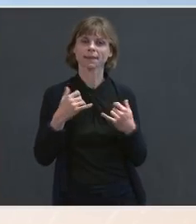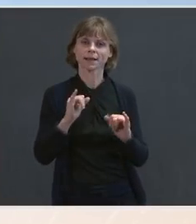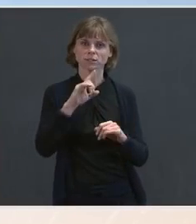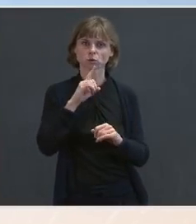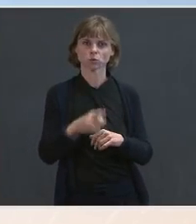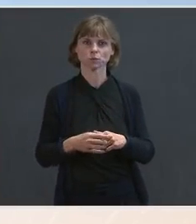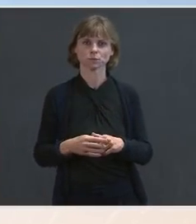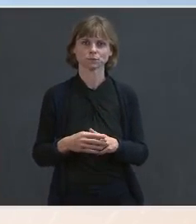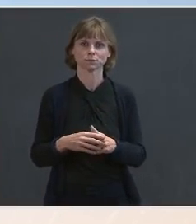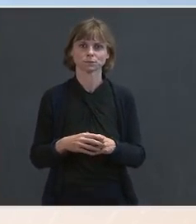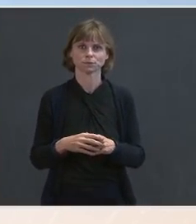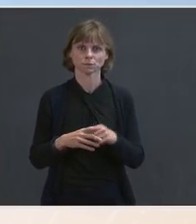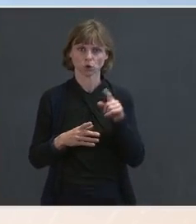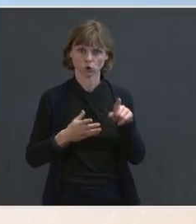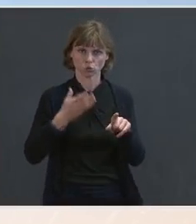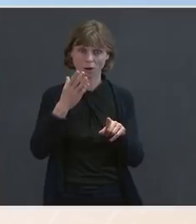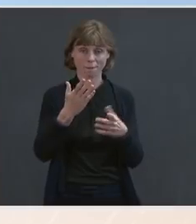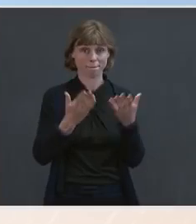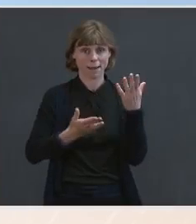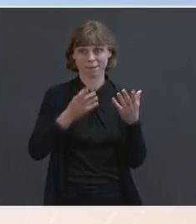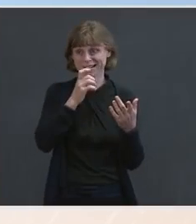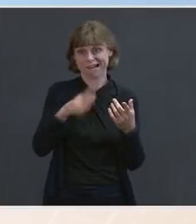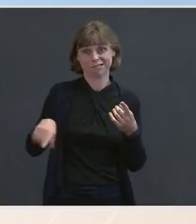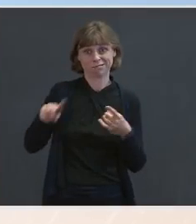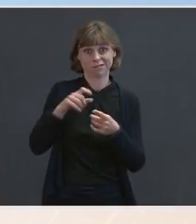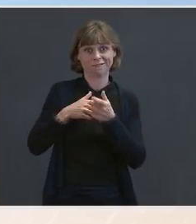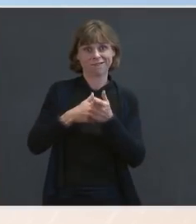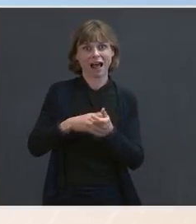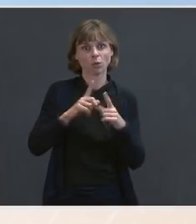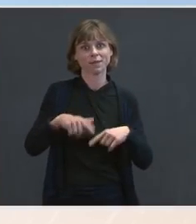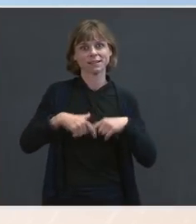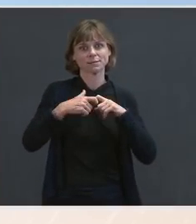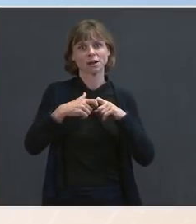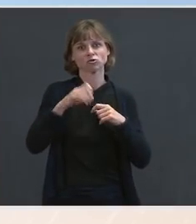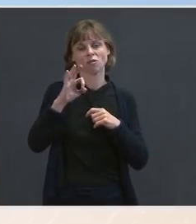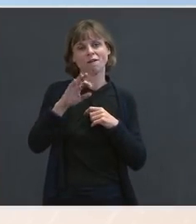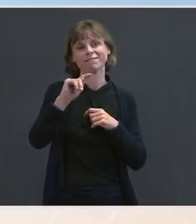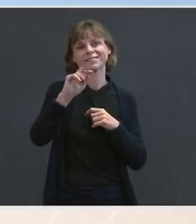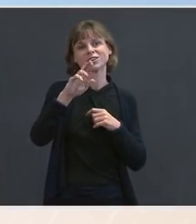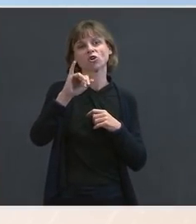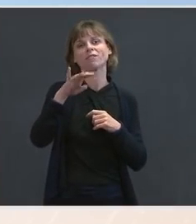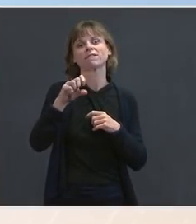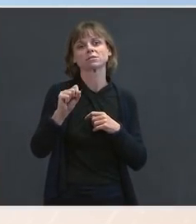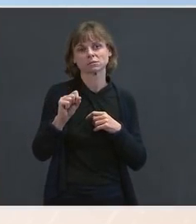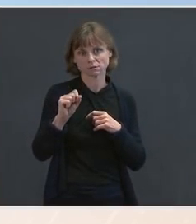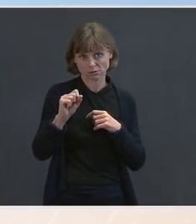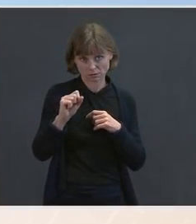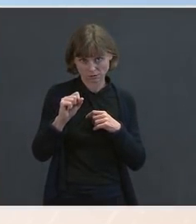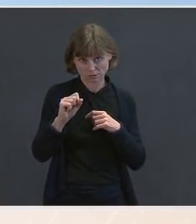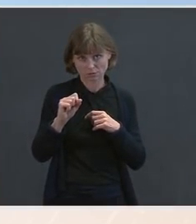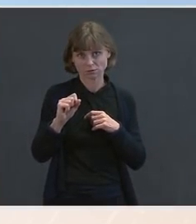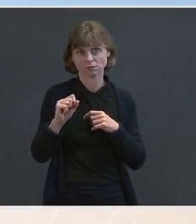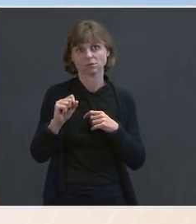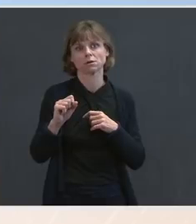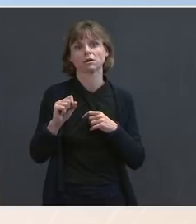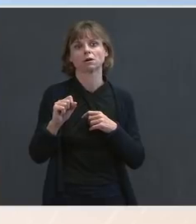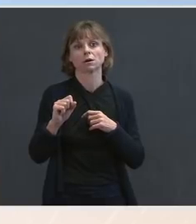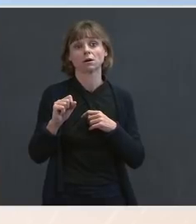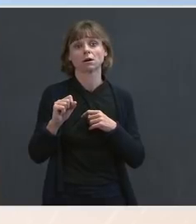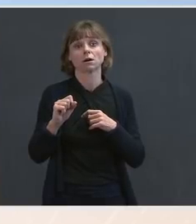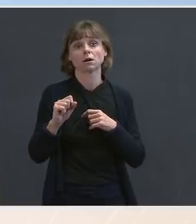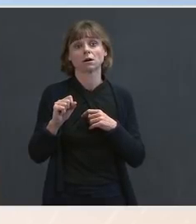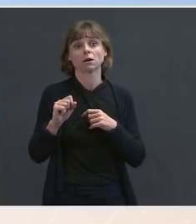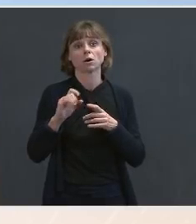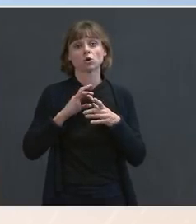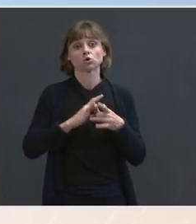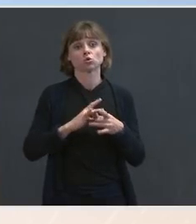say, 'cause since you brought up, and everybody may not be following the suspension of tariffs news this morning, in a joint statement, the United